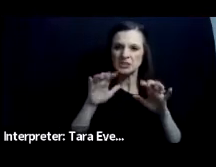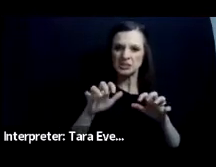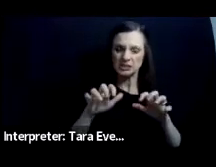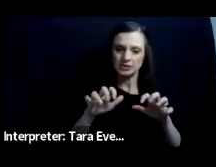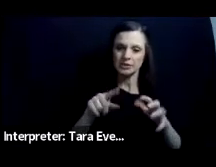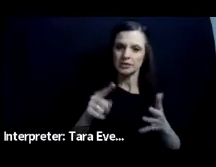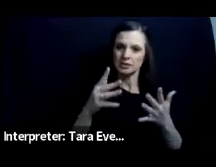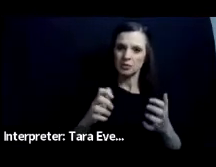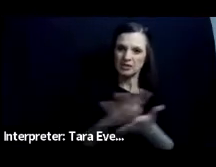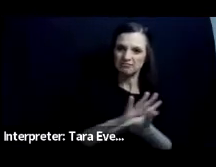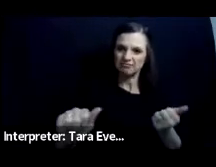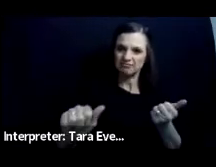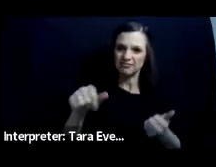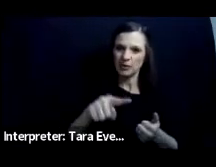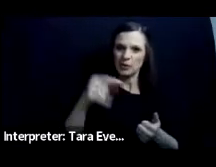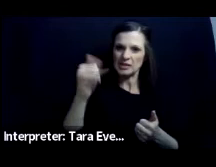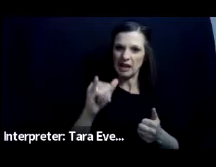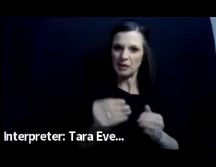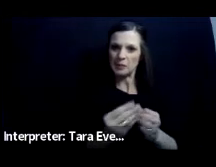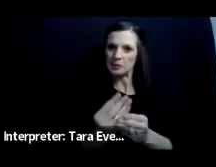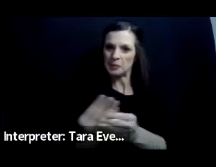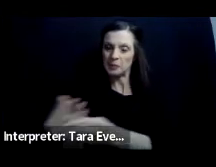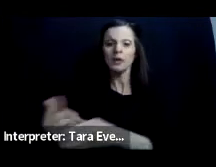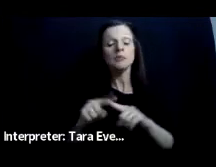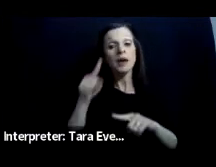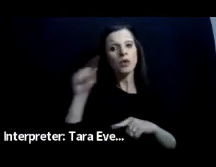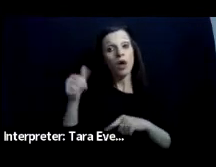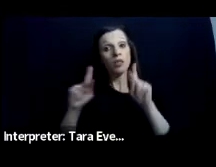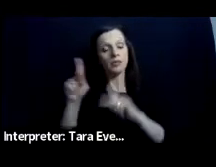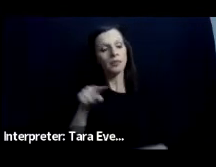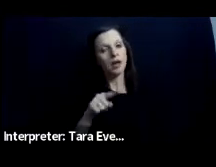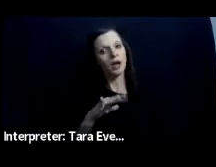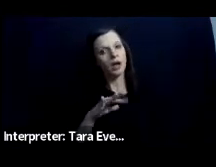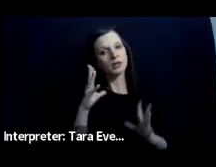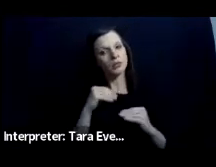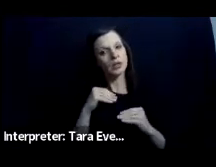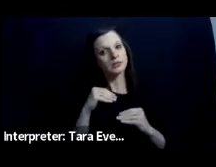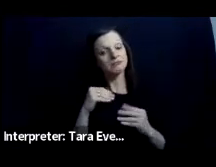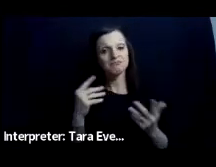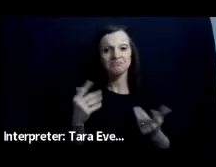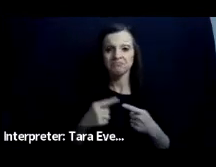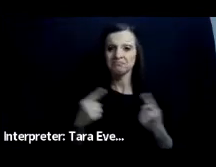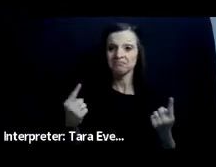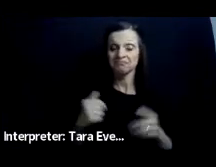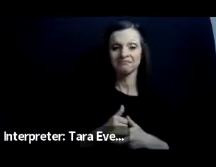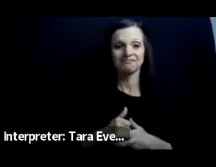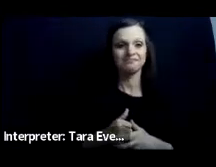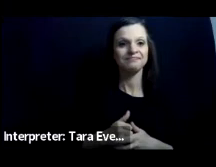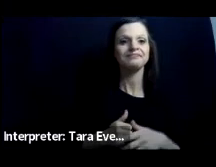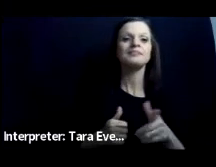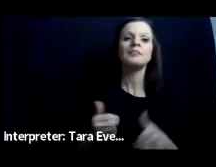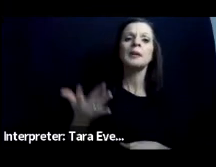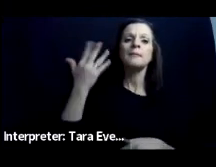it's they're sort of pretty. Back in 2015, President Obama was